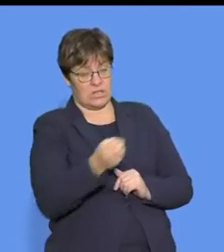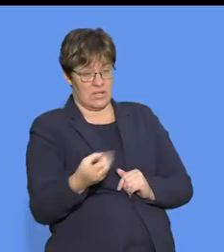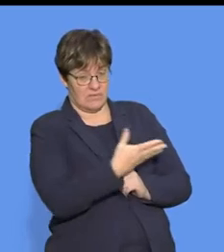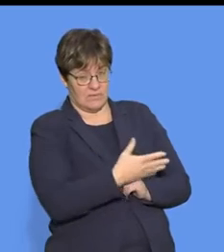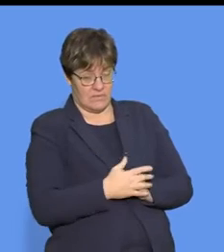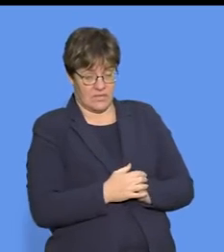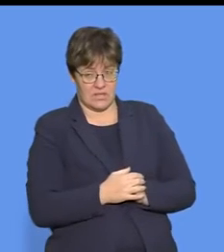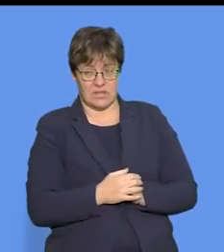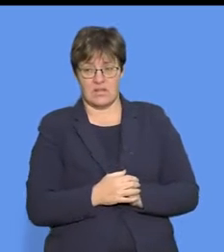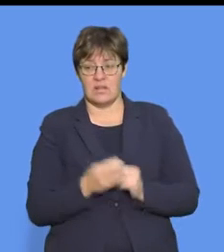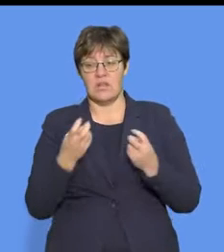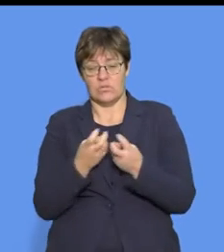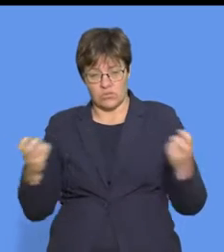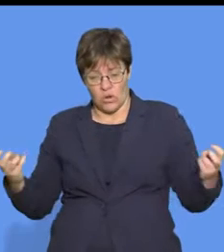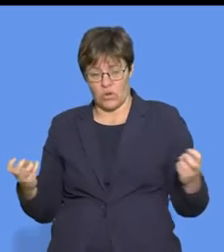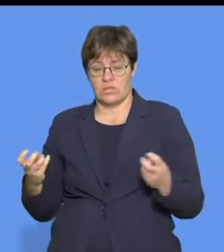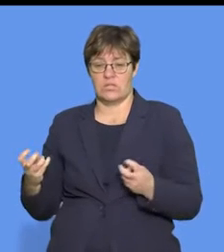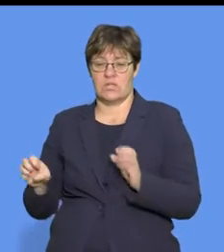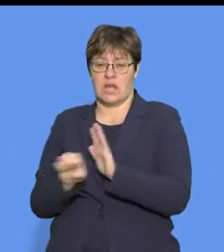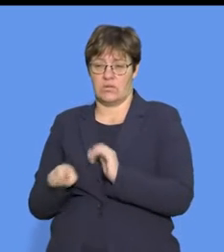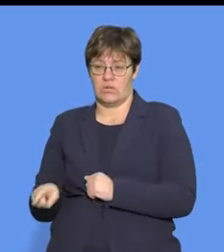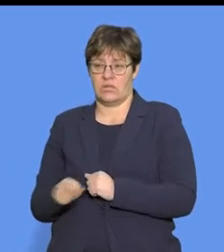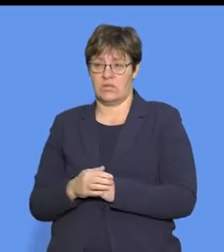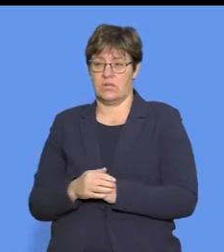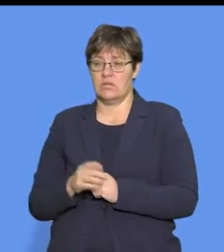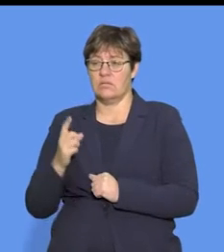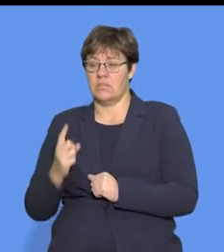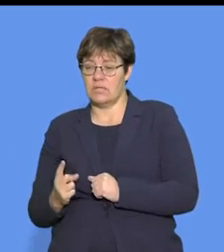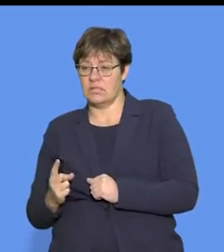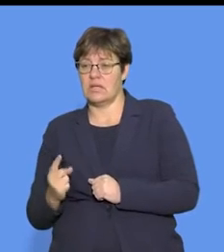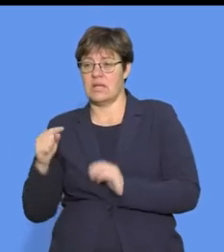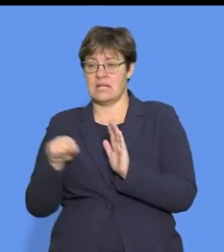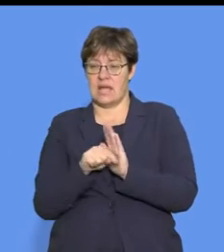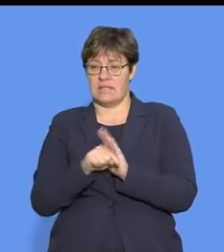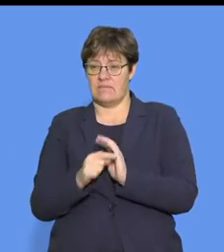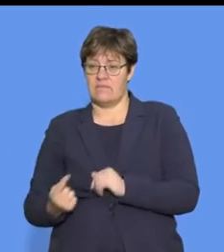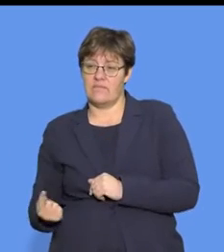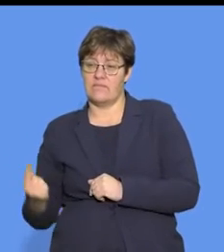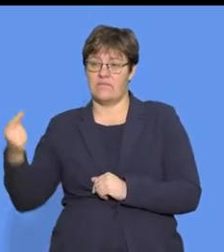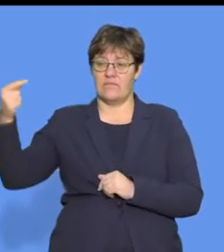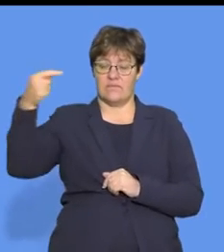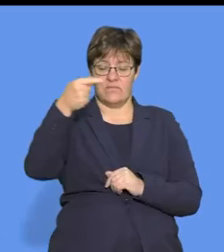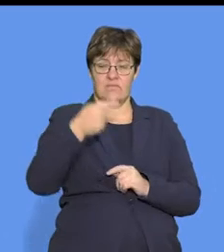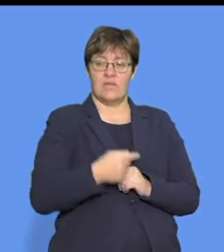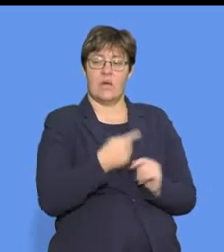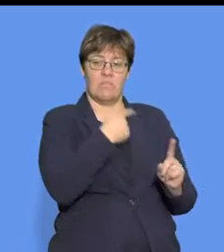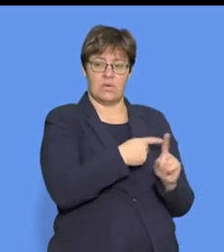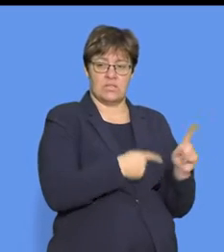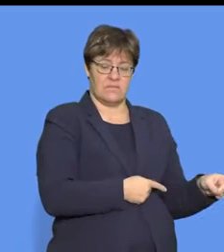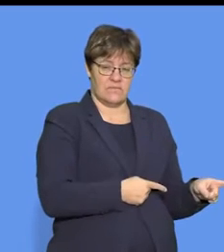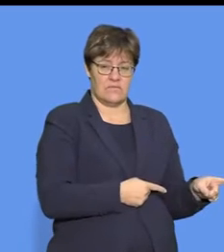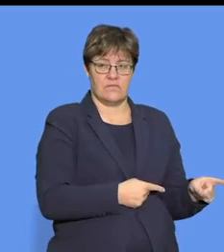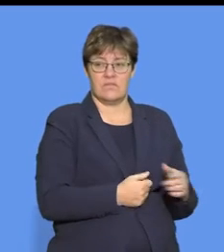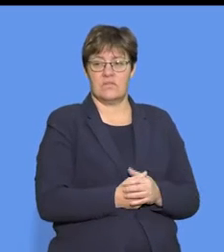away electrons. So this is the source of electrons. So this must be the negative. This